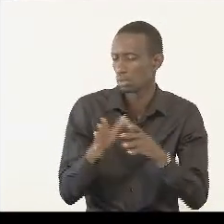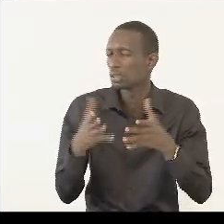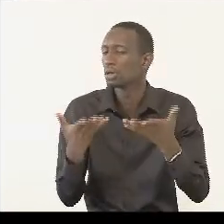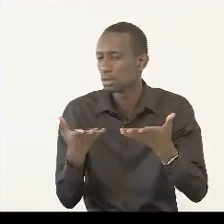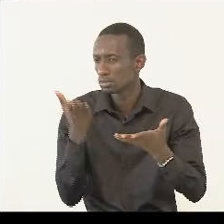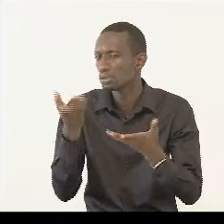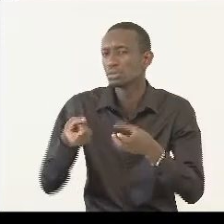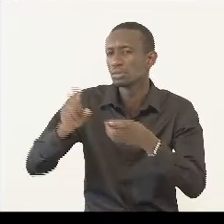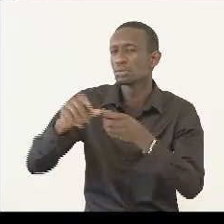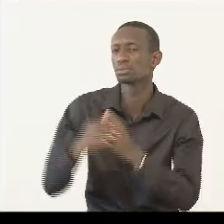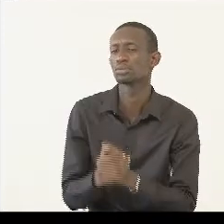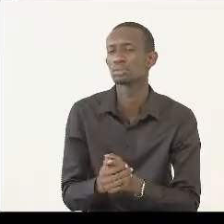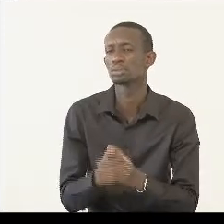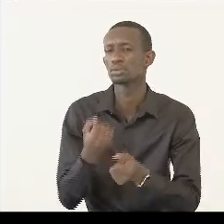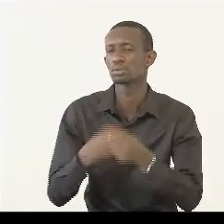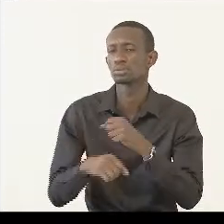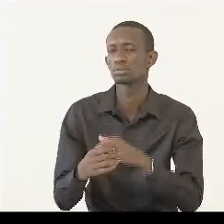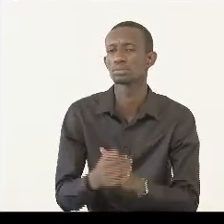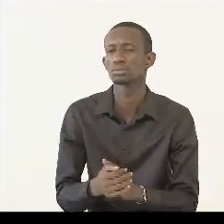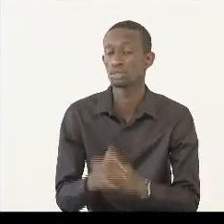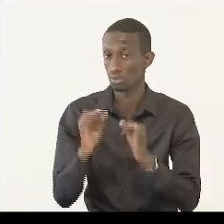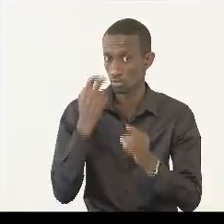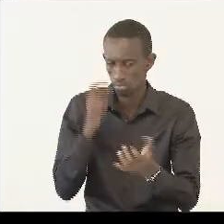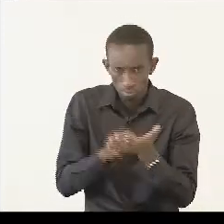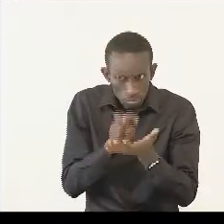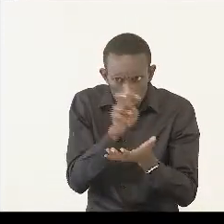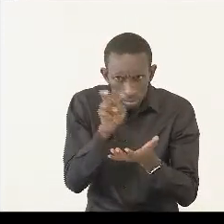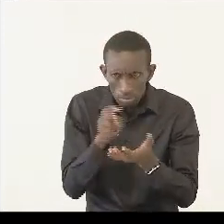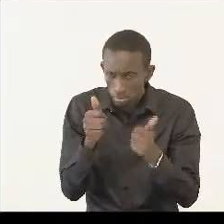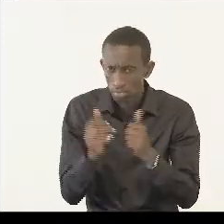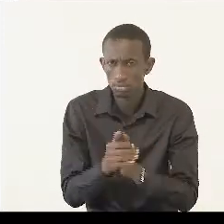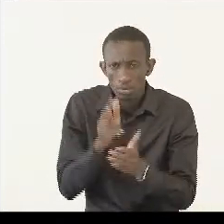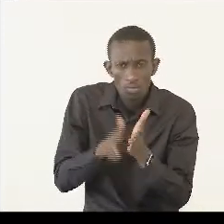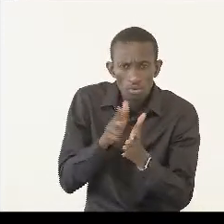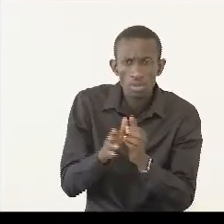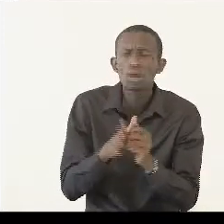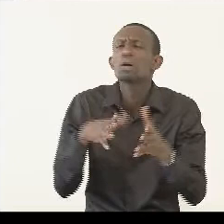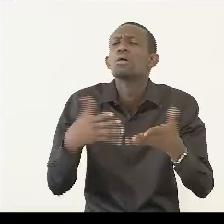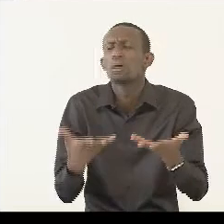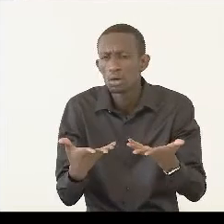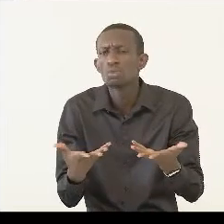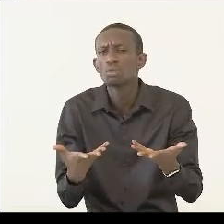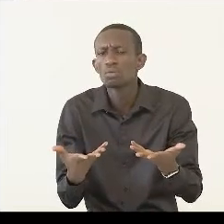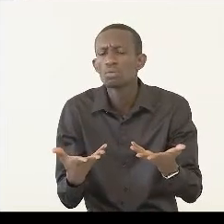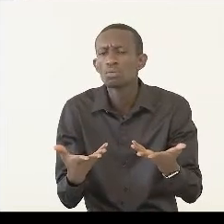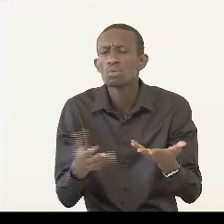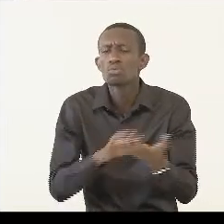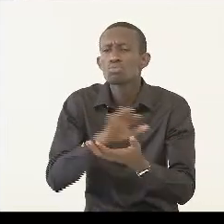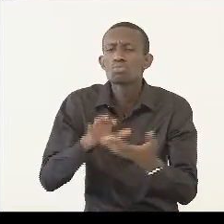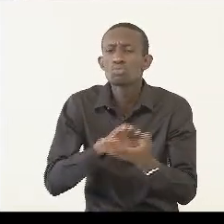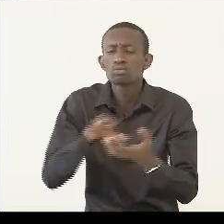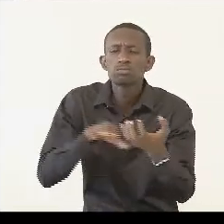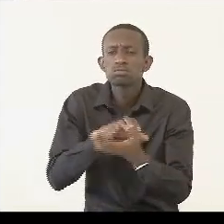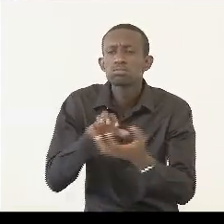up? If you watched the clip, but how do you put all this together if one was to